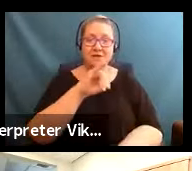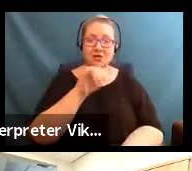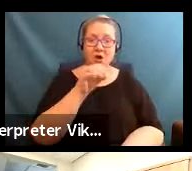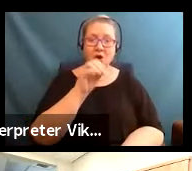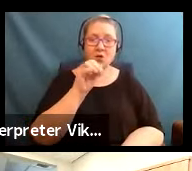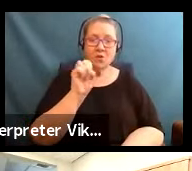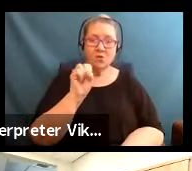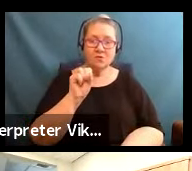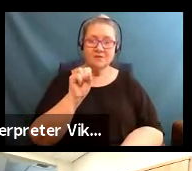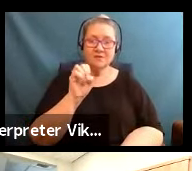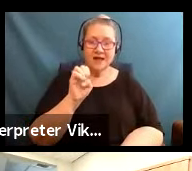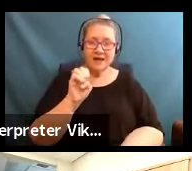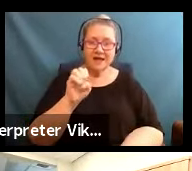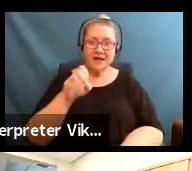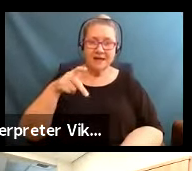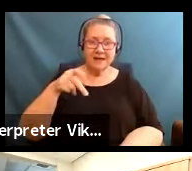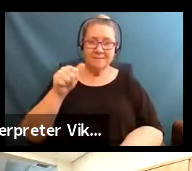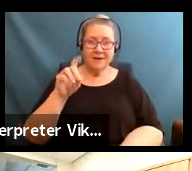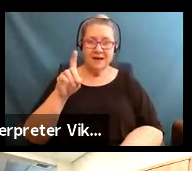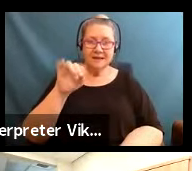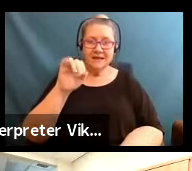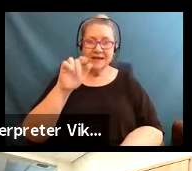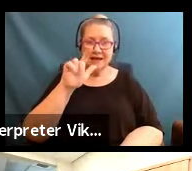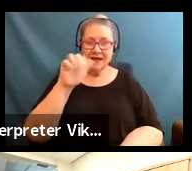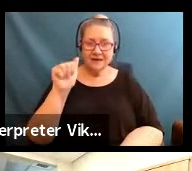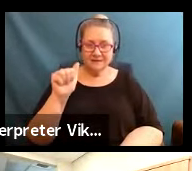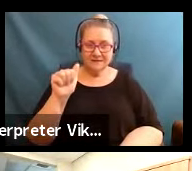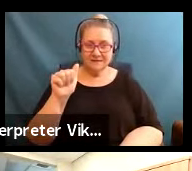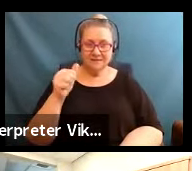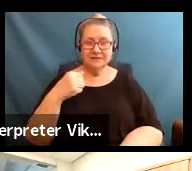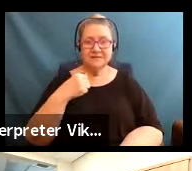of an organization called California Rural Legal Assistance, CRLA.